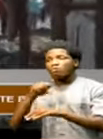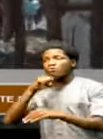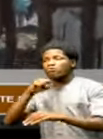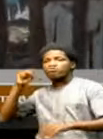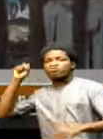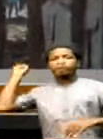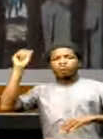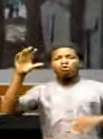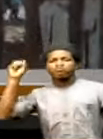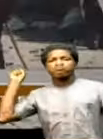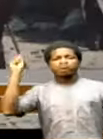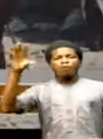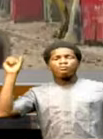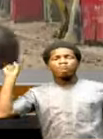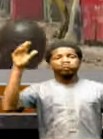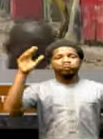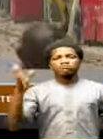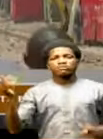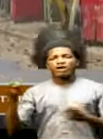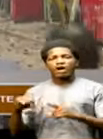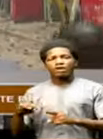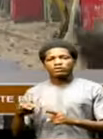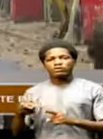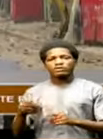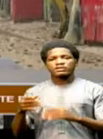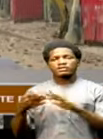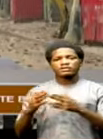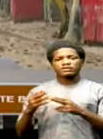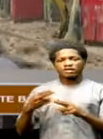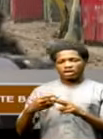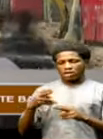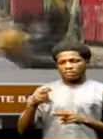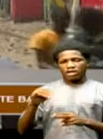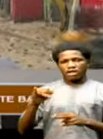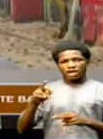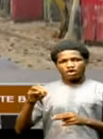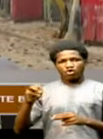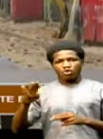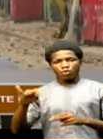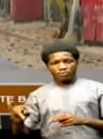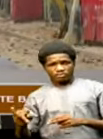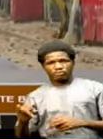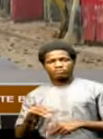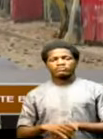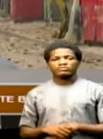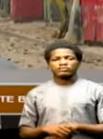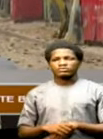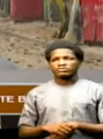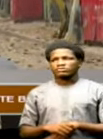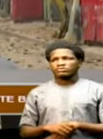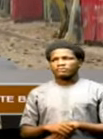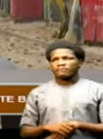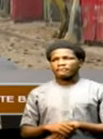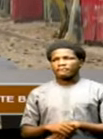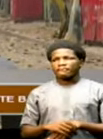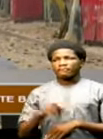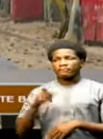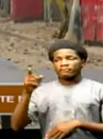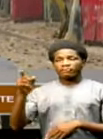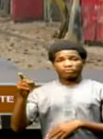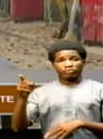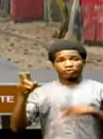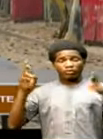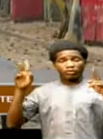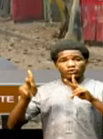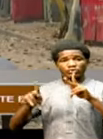slum, Kibera, where protesters set tires on fire in another slum, Matare. Protesters also